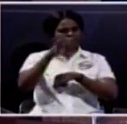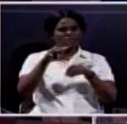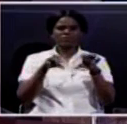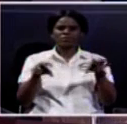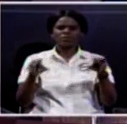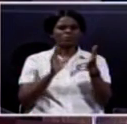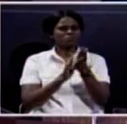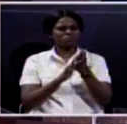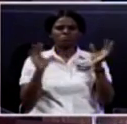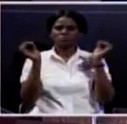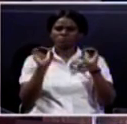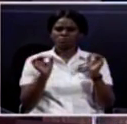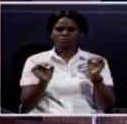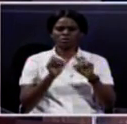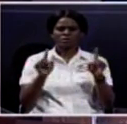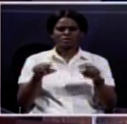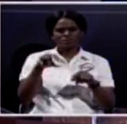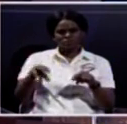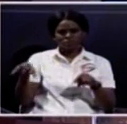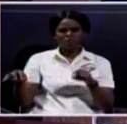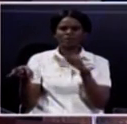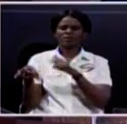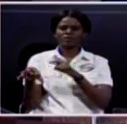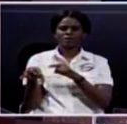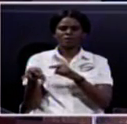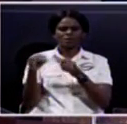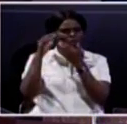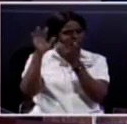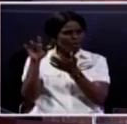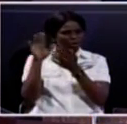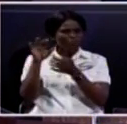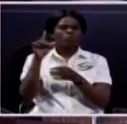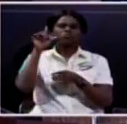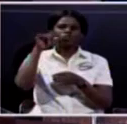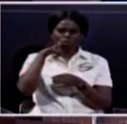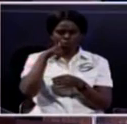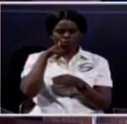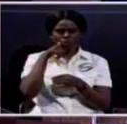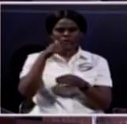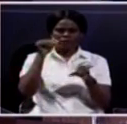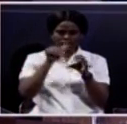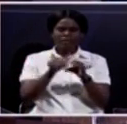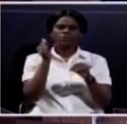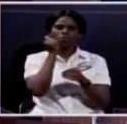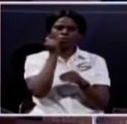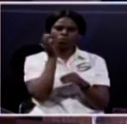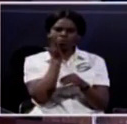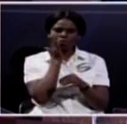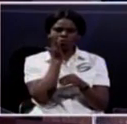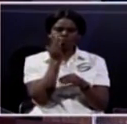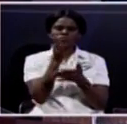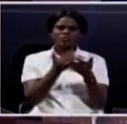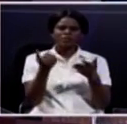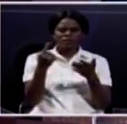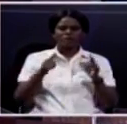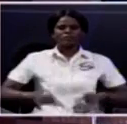to school, and yet those children are the hope for tomorrow in that particular home where somebody is living